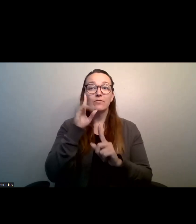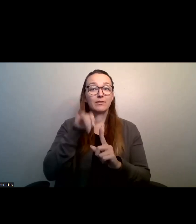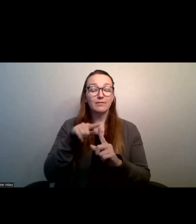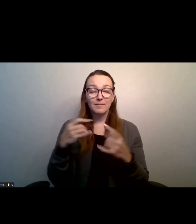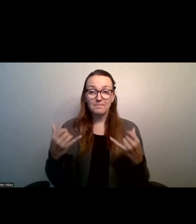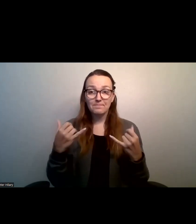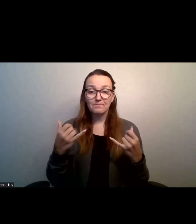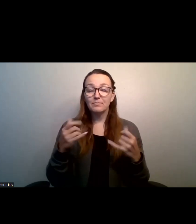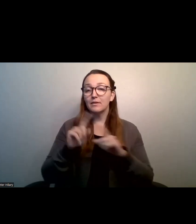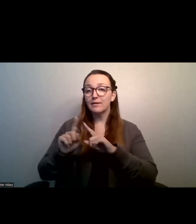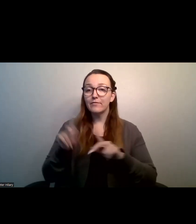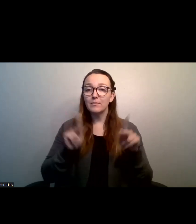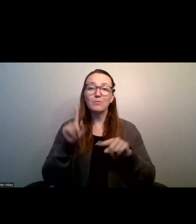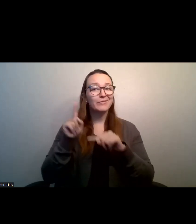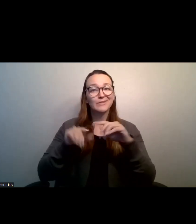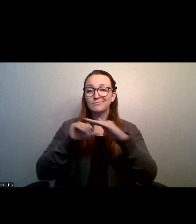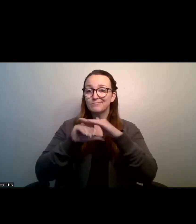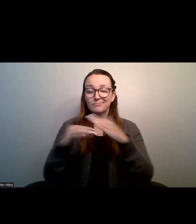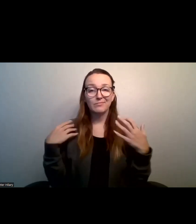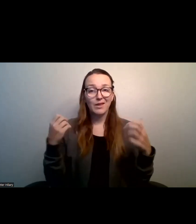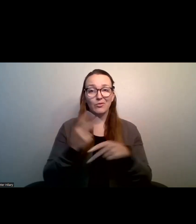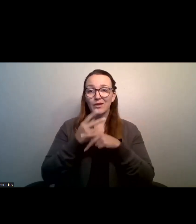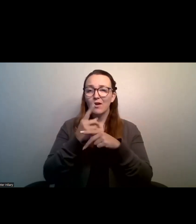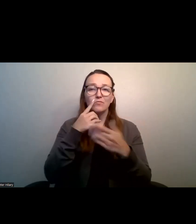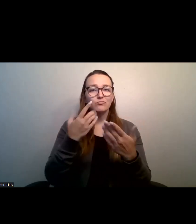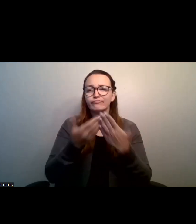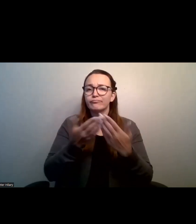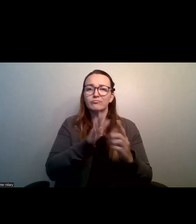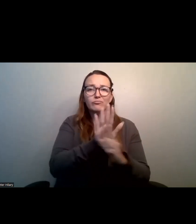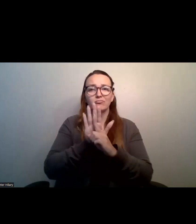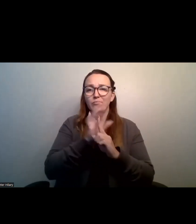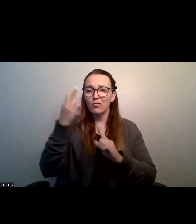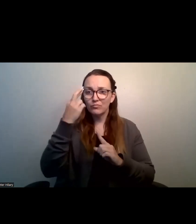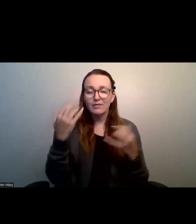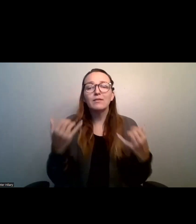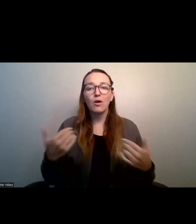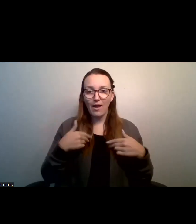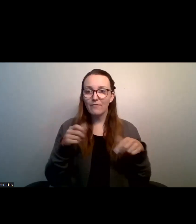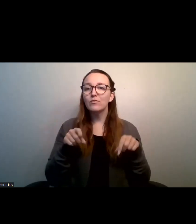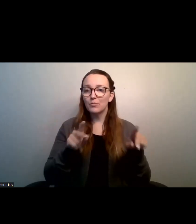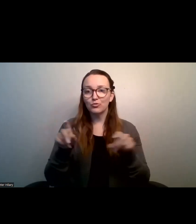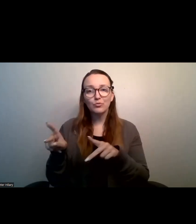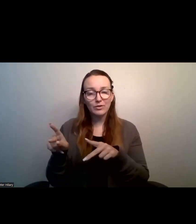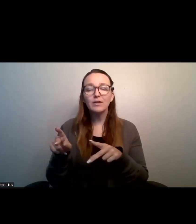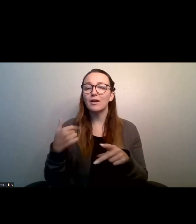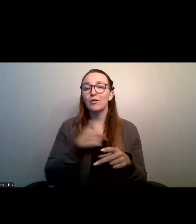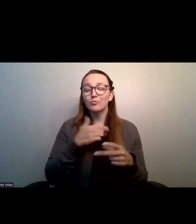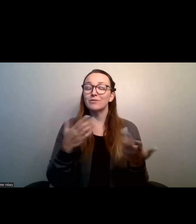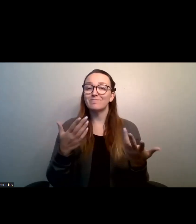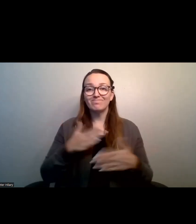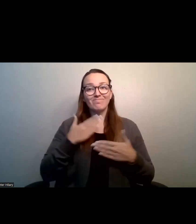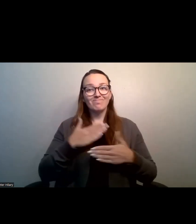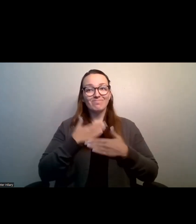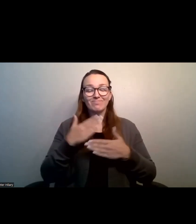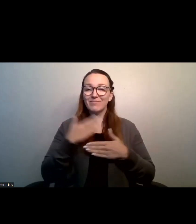not been able to access healthcare for a variety of reasons will now have that opportunity, and are really grateful. And I was